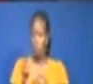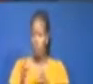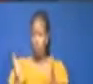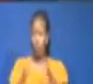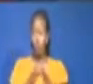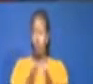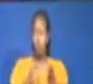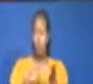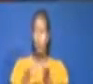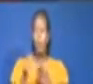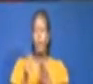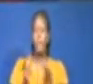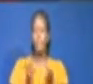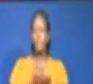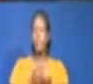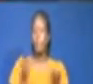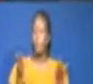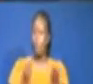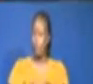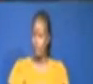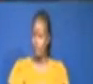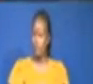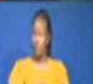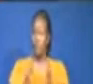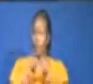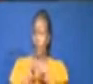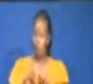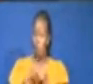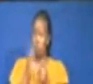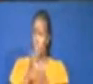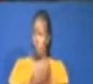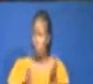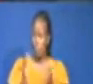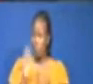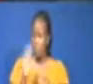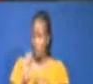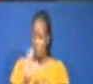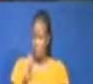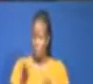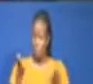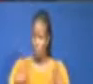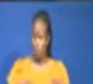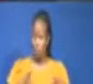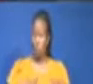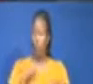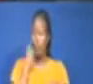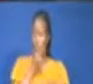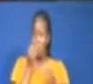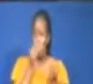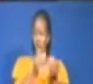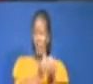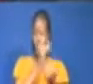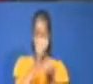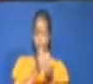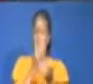properties, and that some of you who were favoured went ahead to put